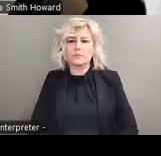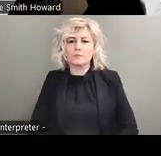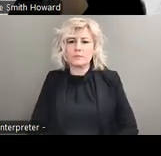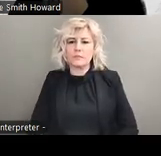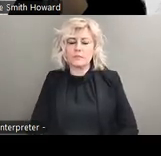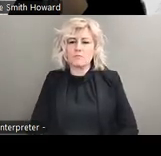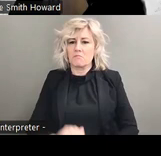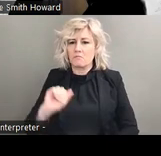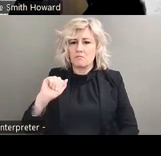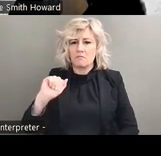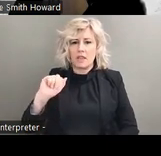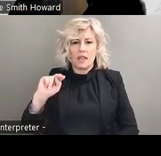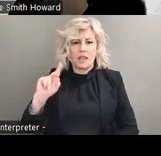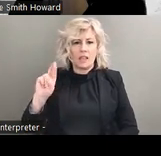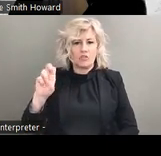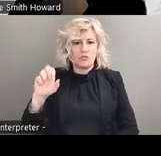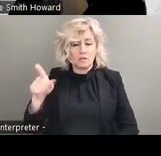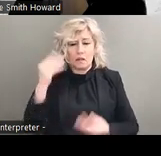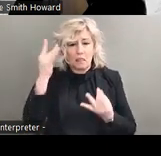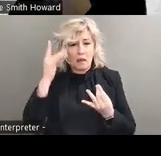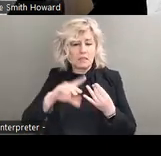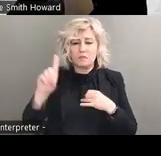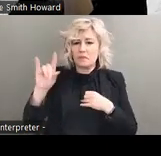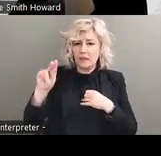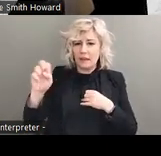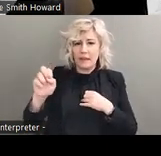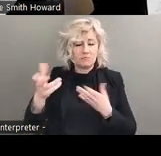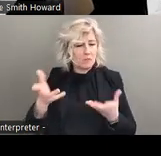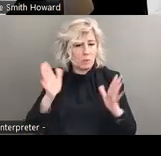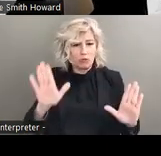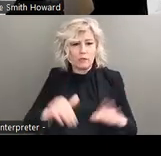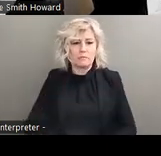Andrea, if you've got some thoughts on that, and Diane, if you do too, that would be great.